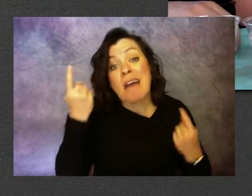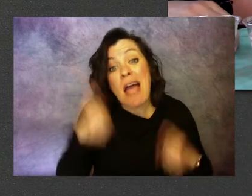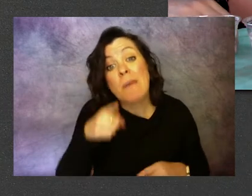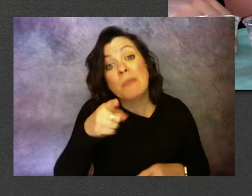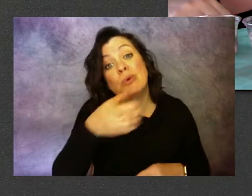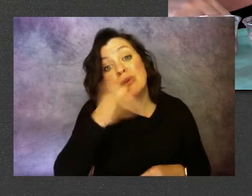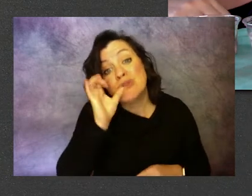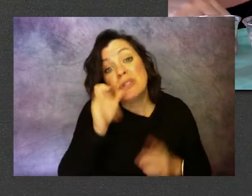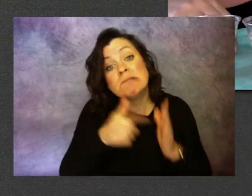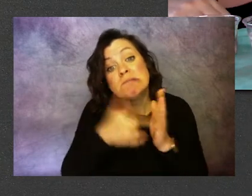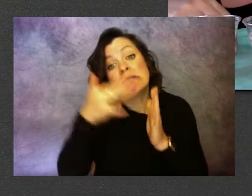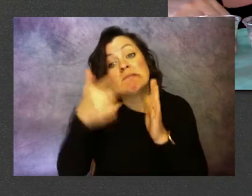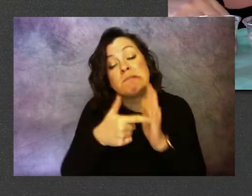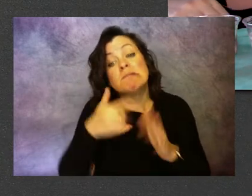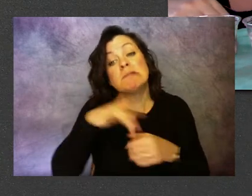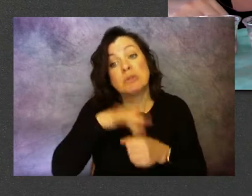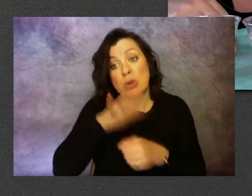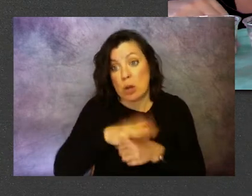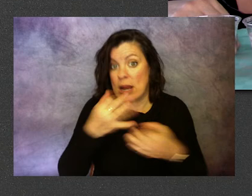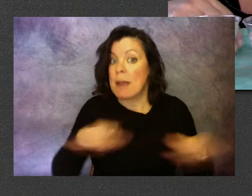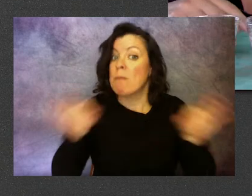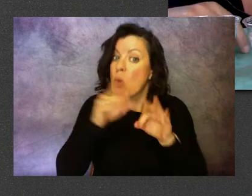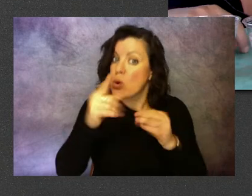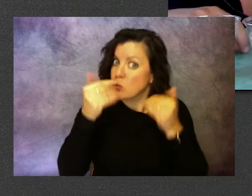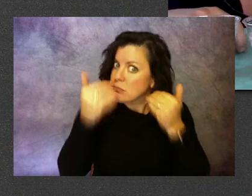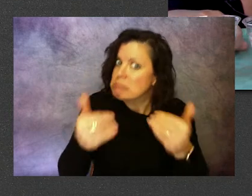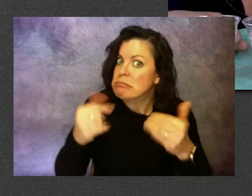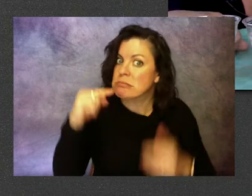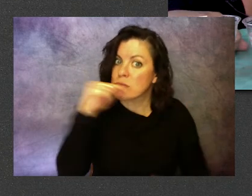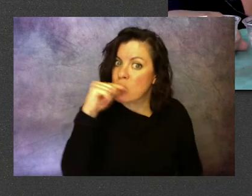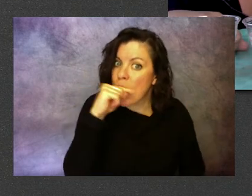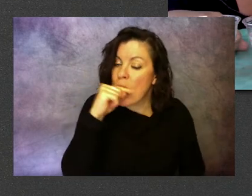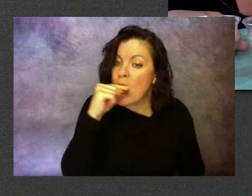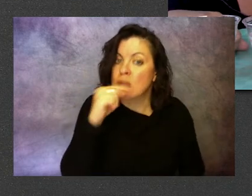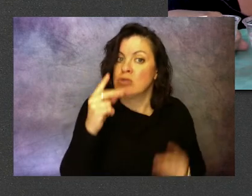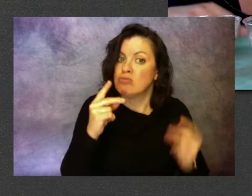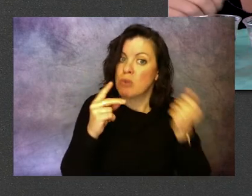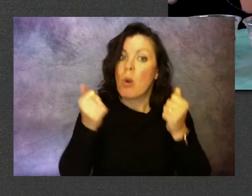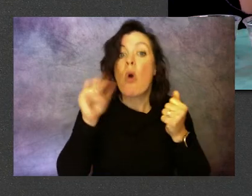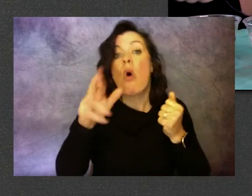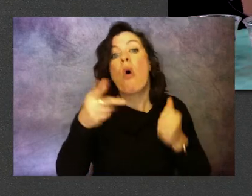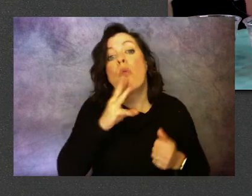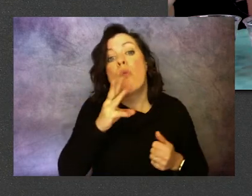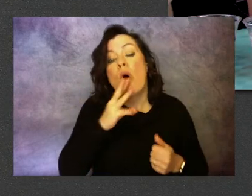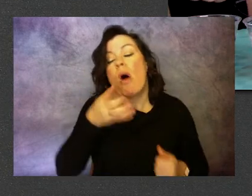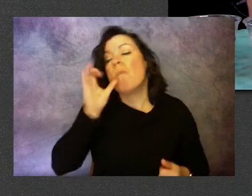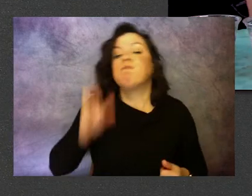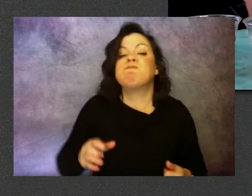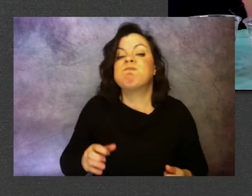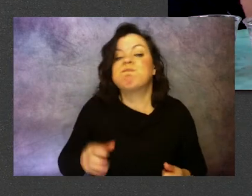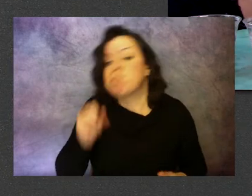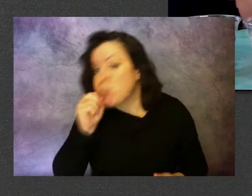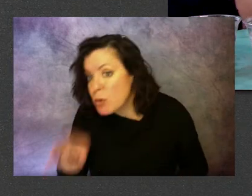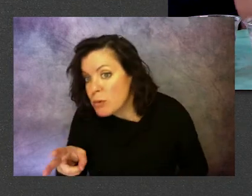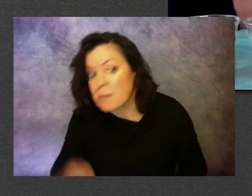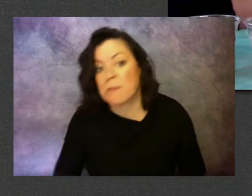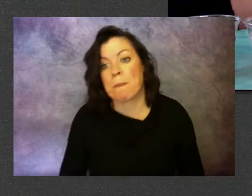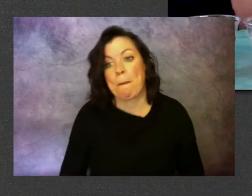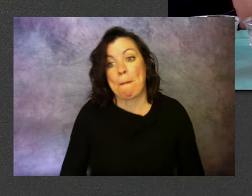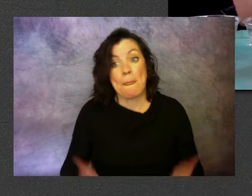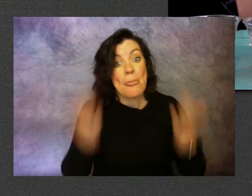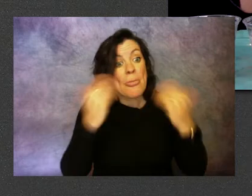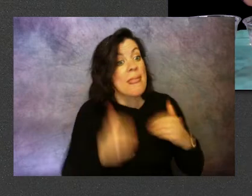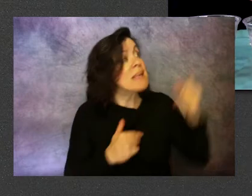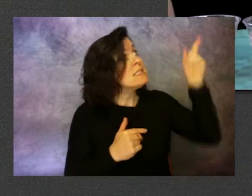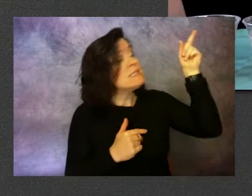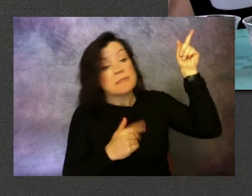teeth. Or at least rinse with water. Let's see what this one is. This one, I put an egg